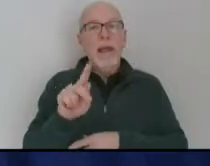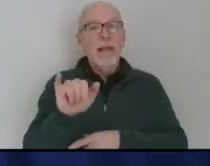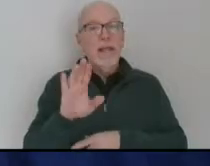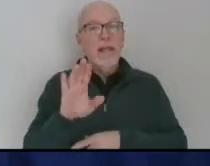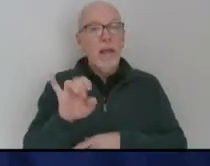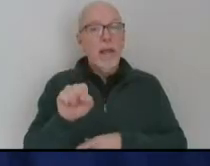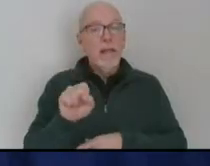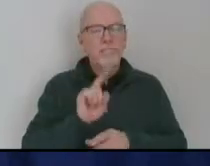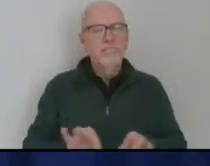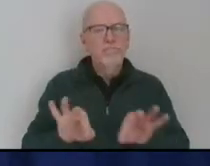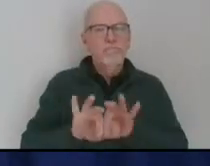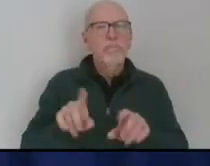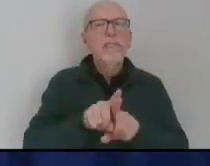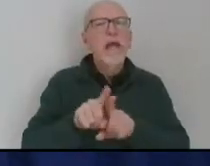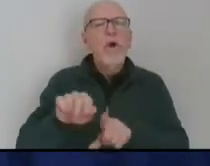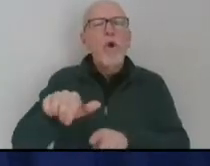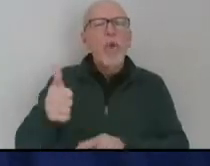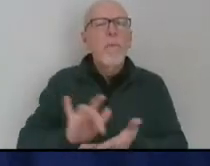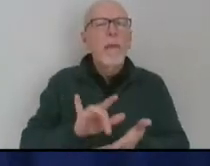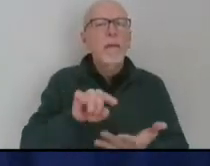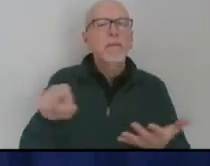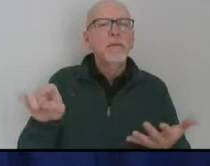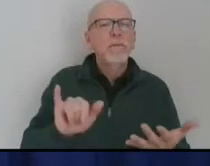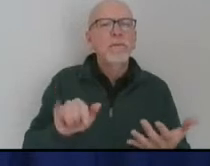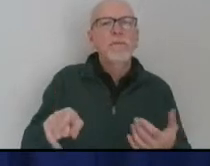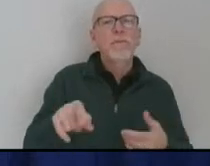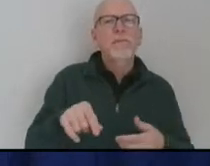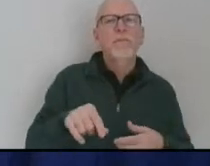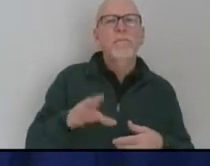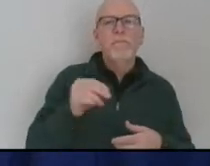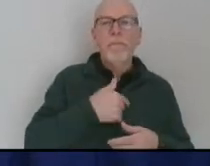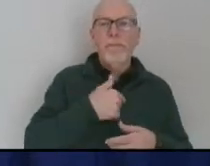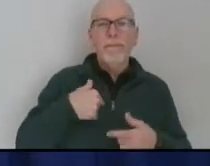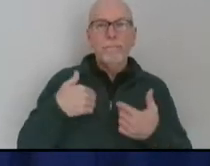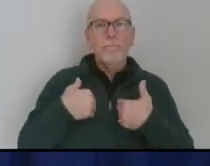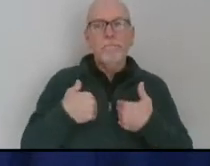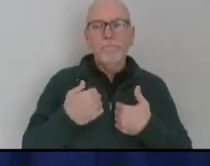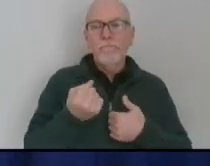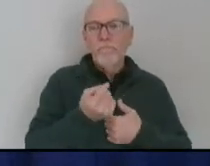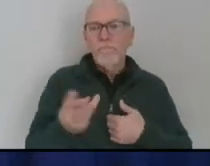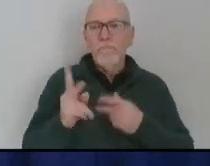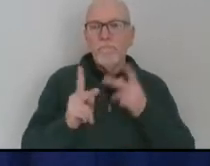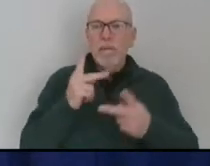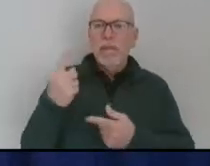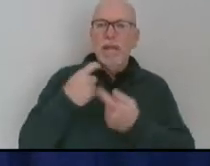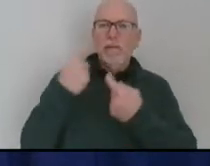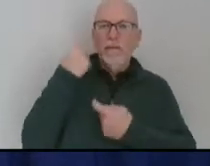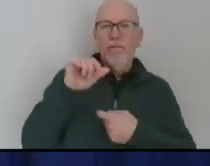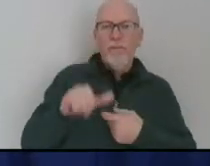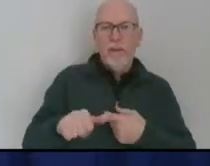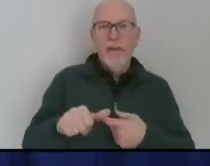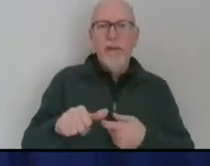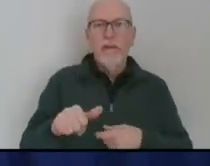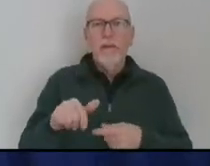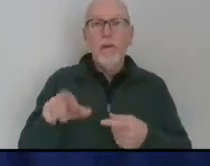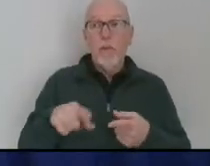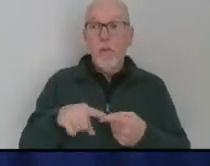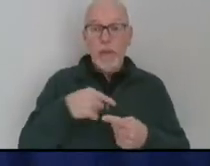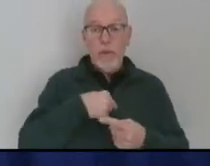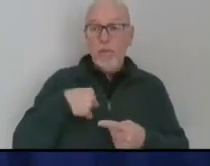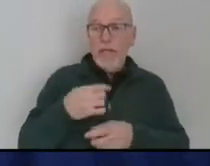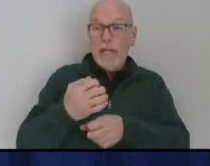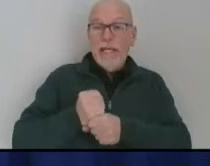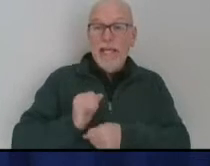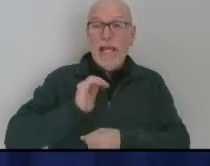them, just like other therapeutics. And really, we have had multiple people ask us for this. As soon as we get our doses